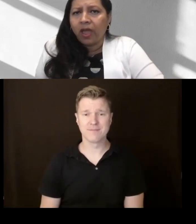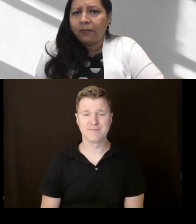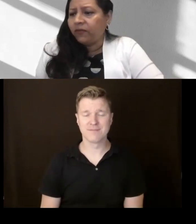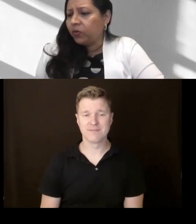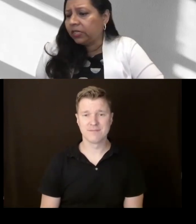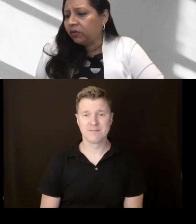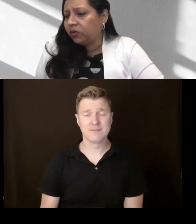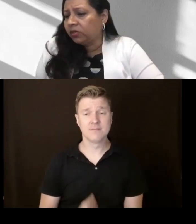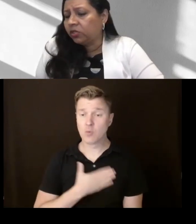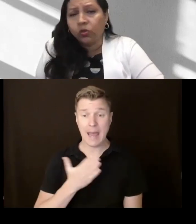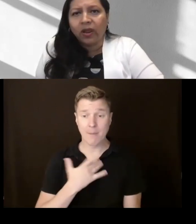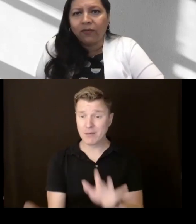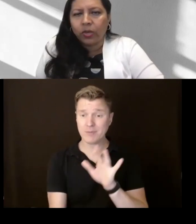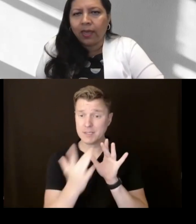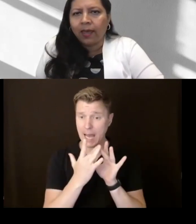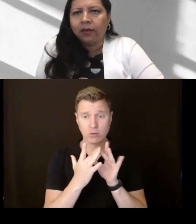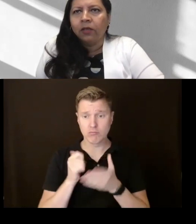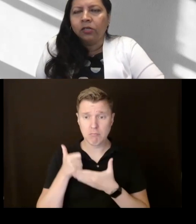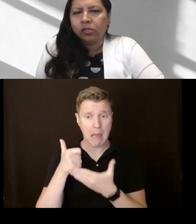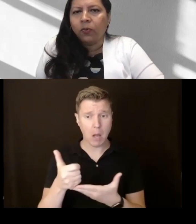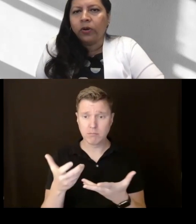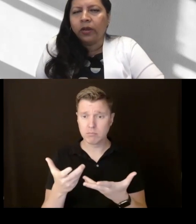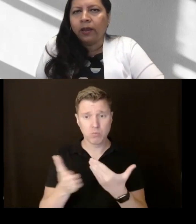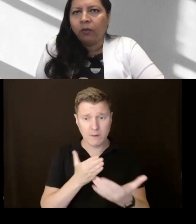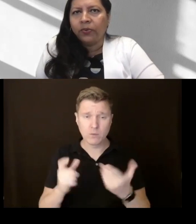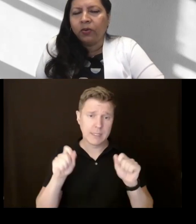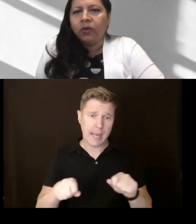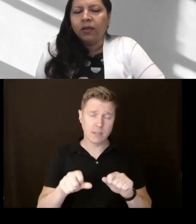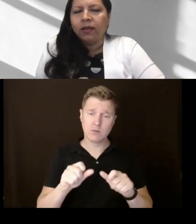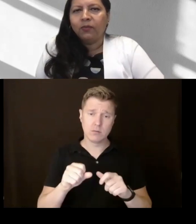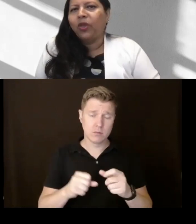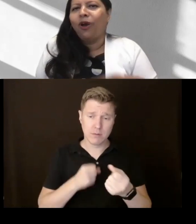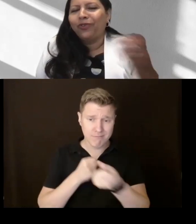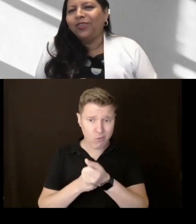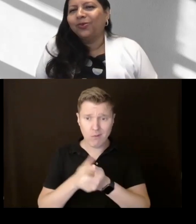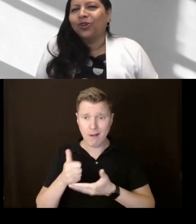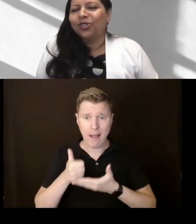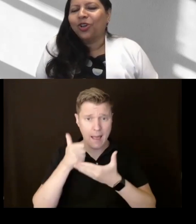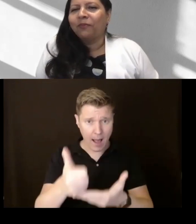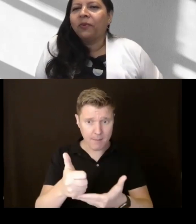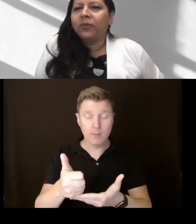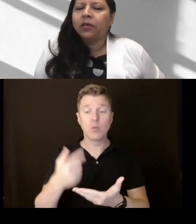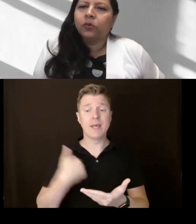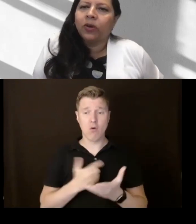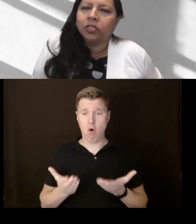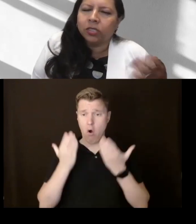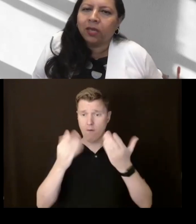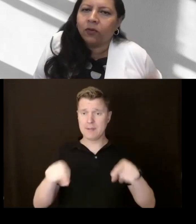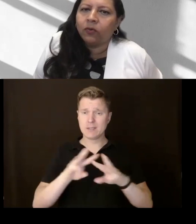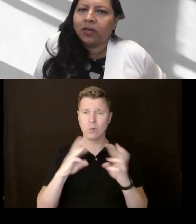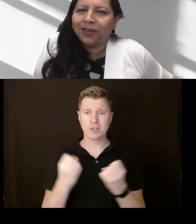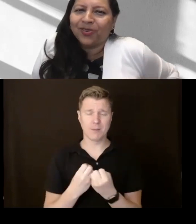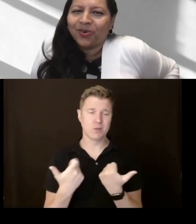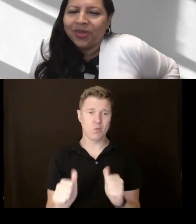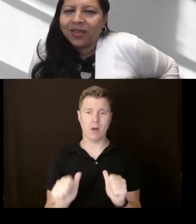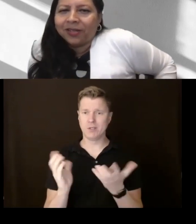we're happy if you reach out to us to do whatever we can to support and help you. We offer this workshop because we want to just give you